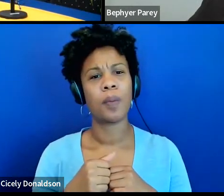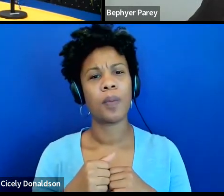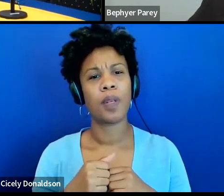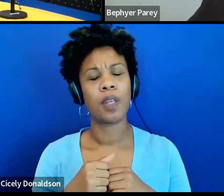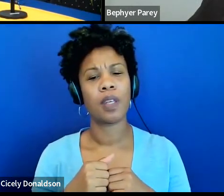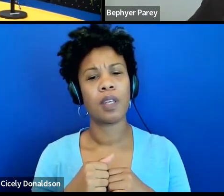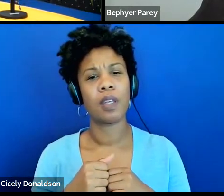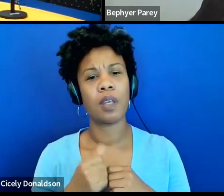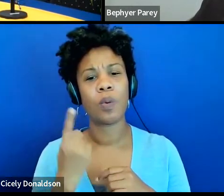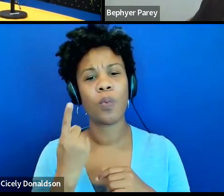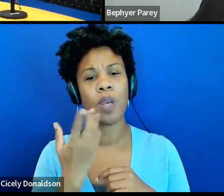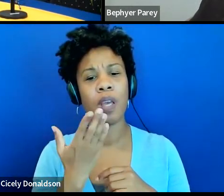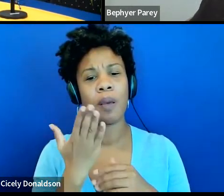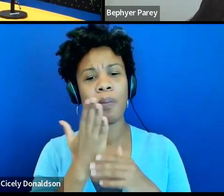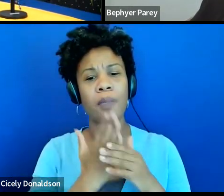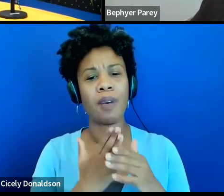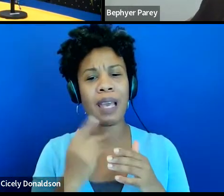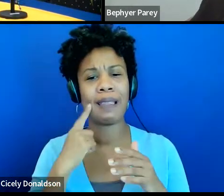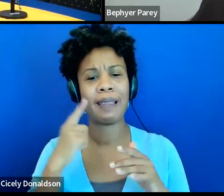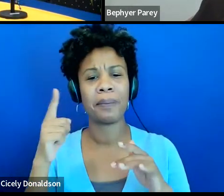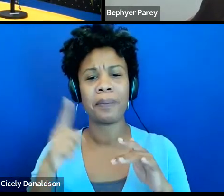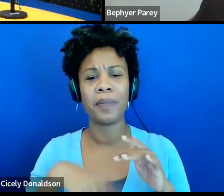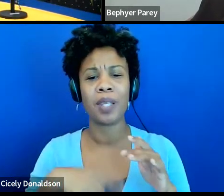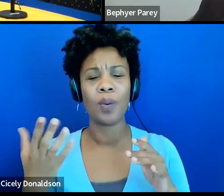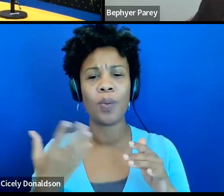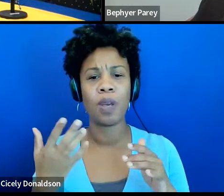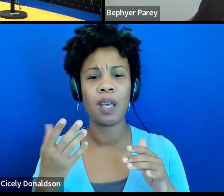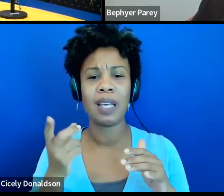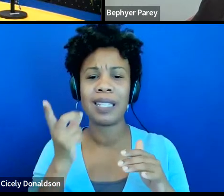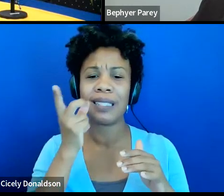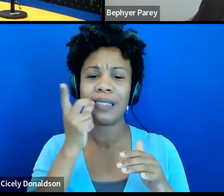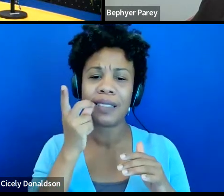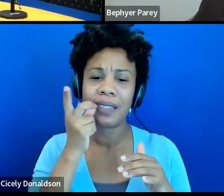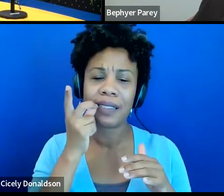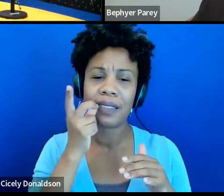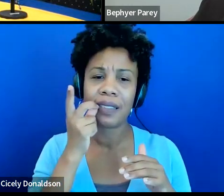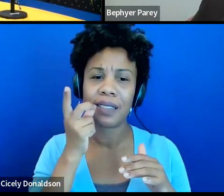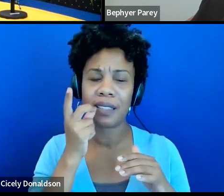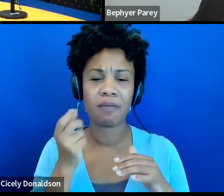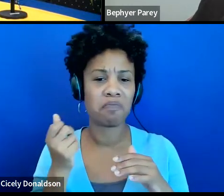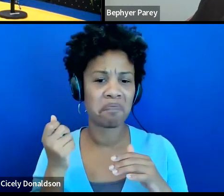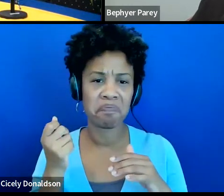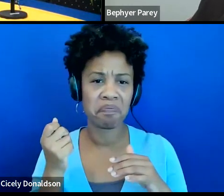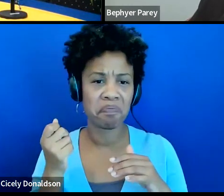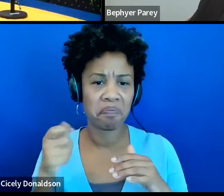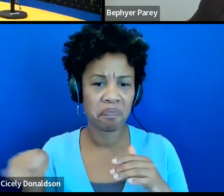the health I'm talking about. I haven't heard much about it.